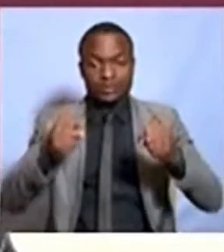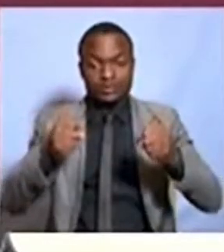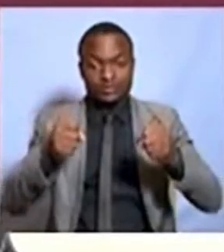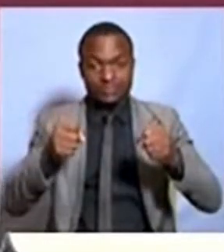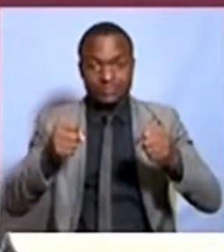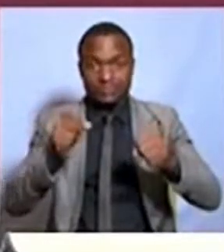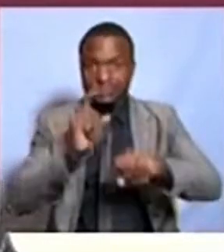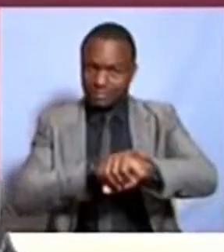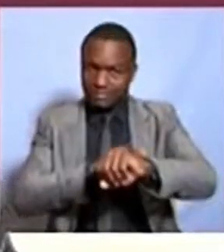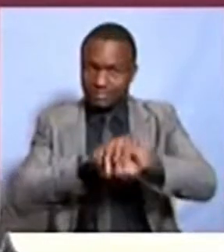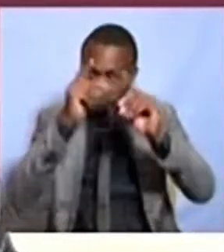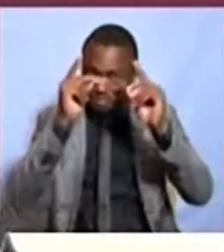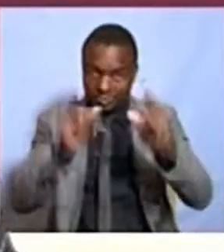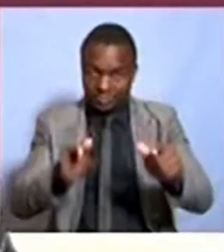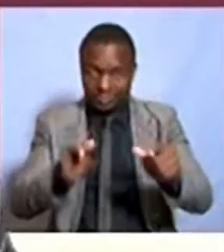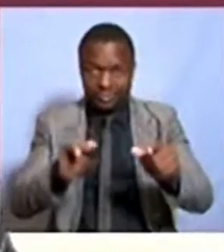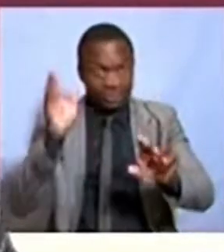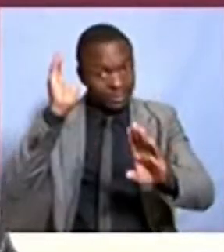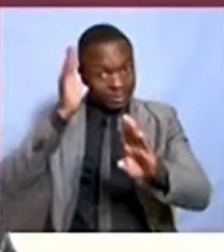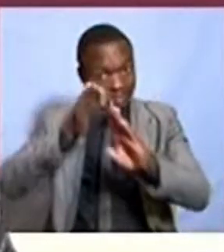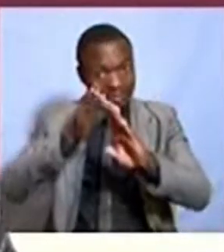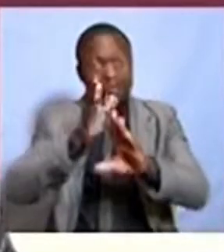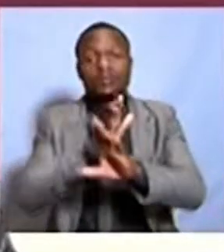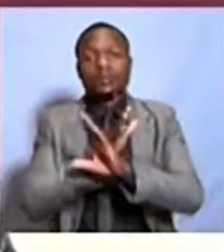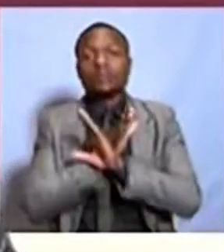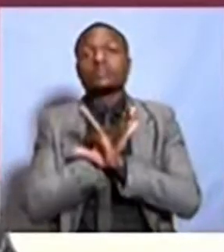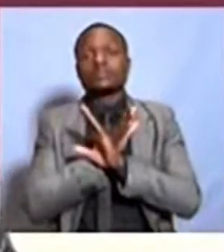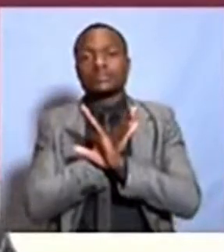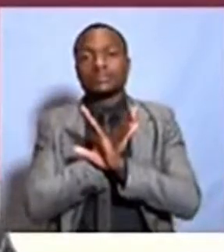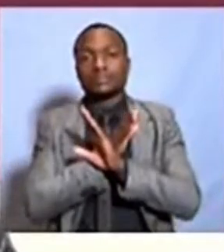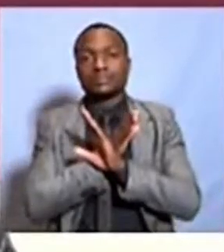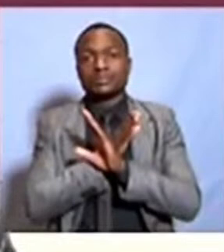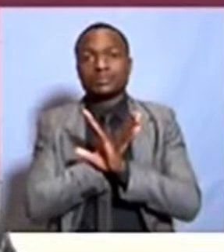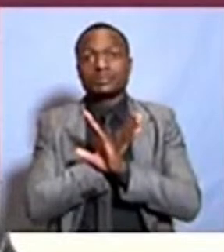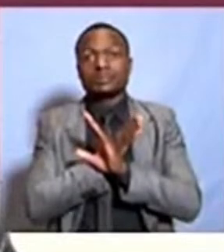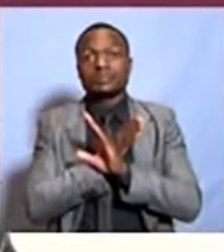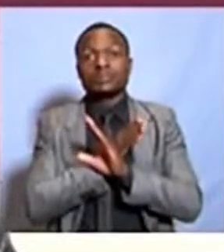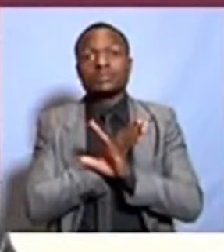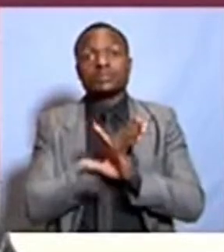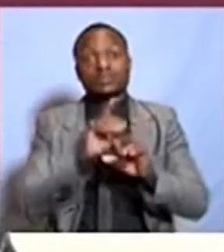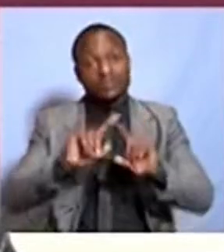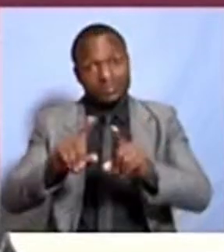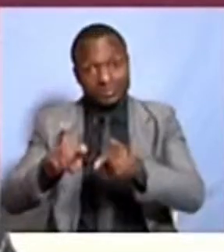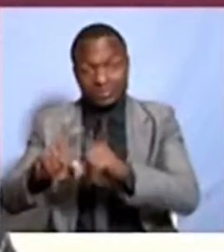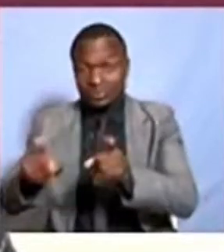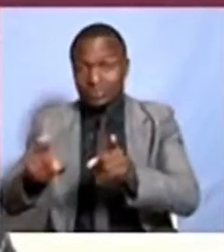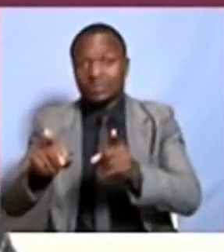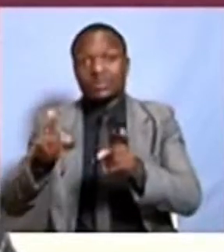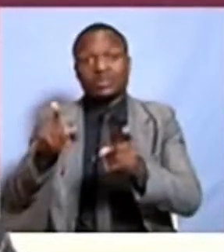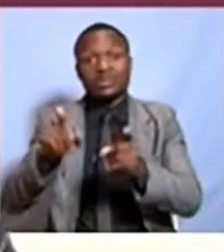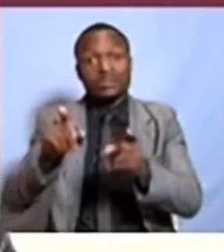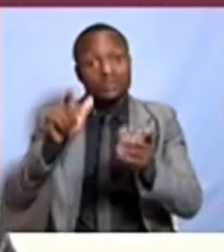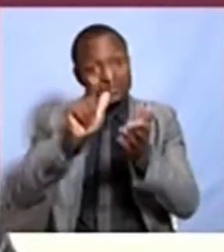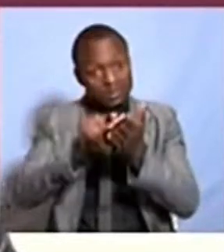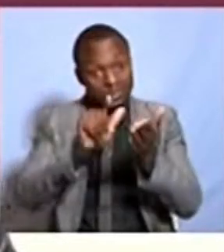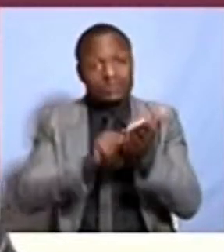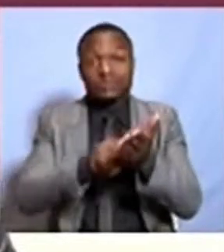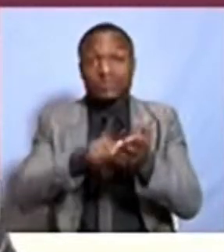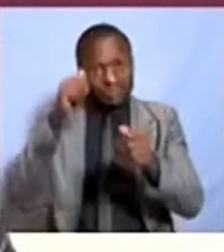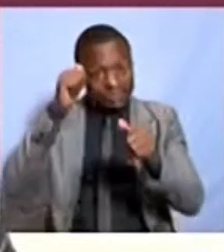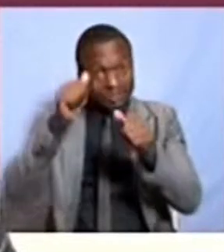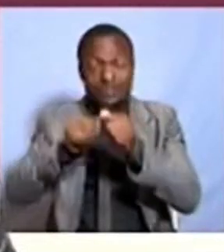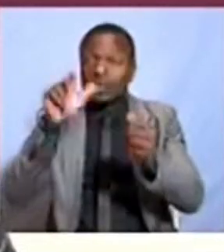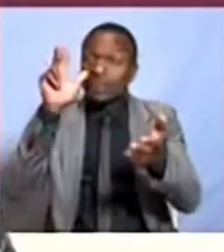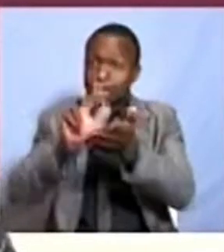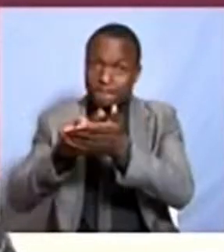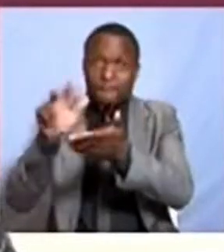comes. So particularly, Zambia is a signatory to multiple treaties and protocols, and we have signed